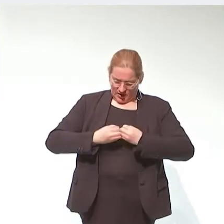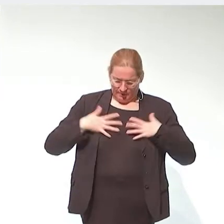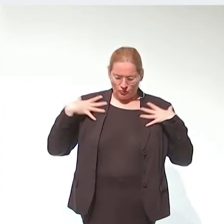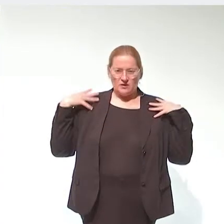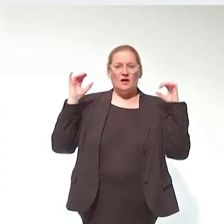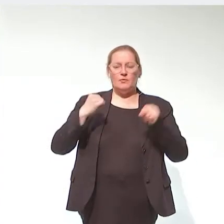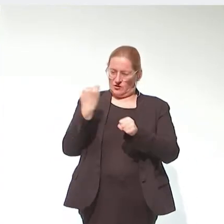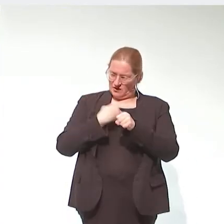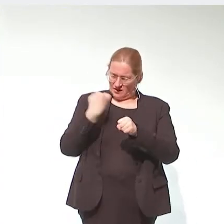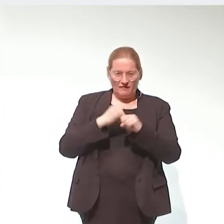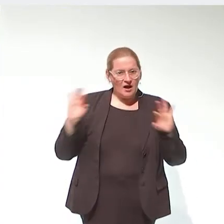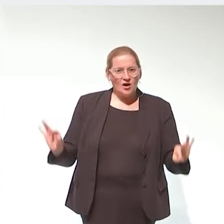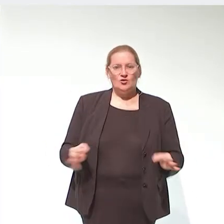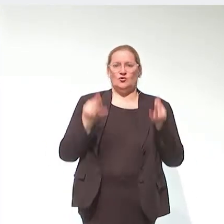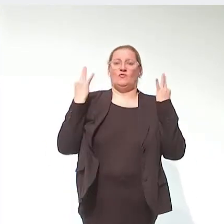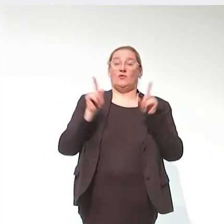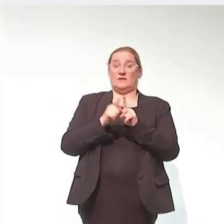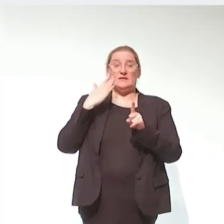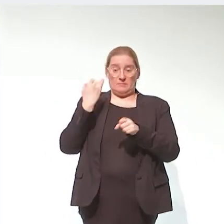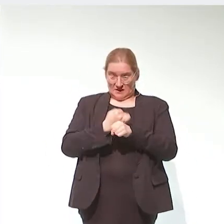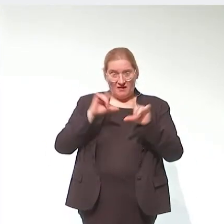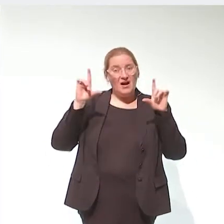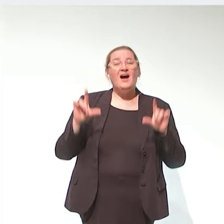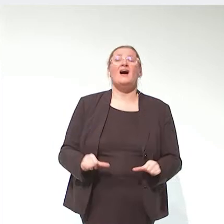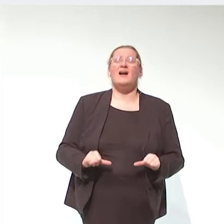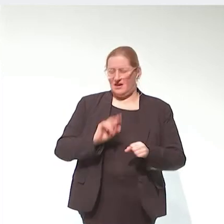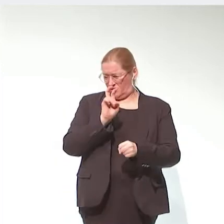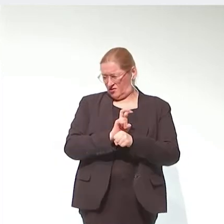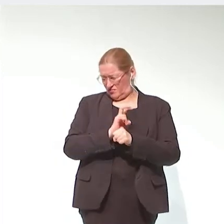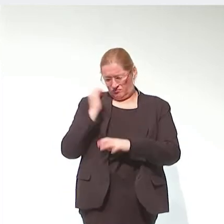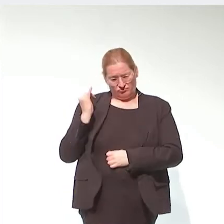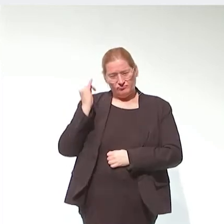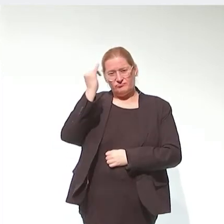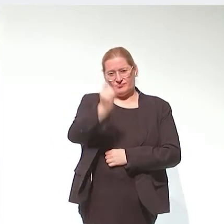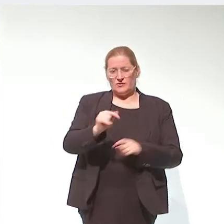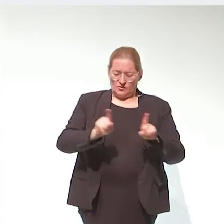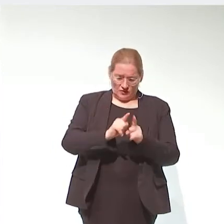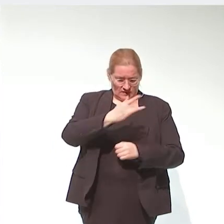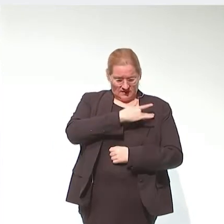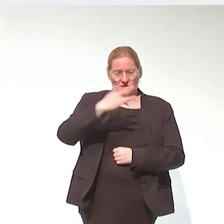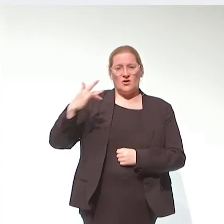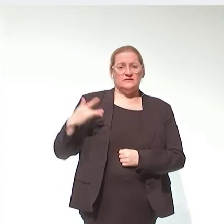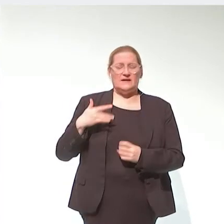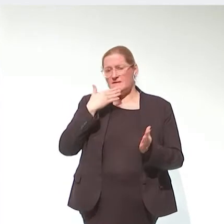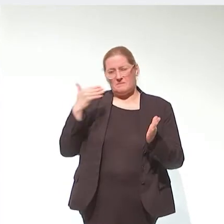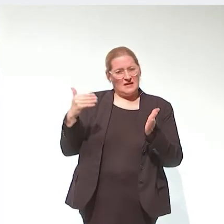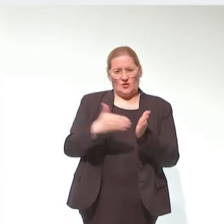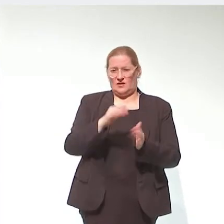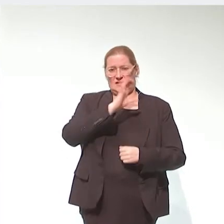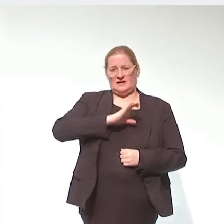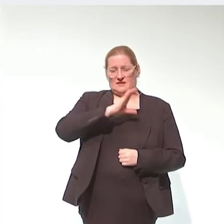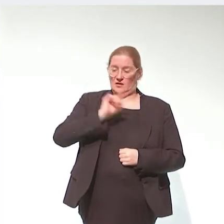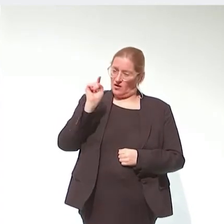best possible health. We need to secure a true union of equality, where both